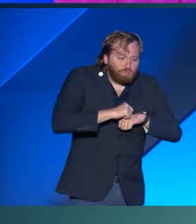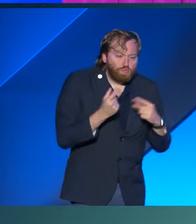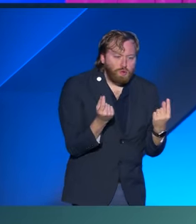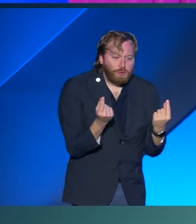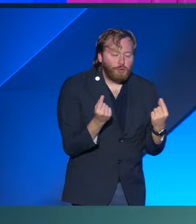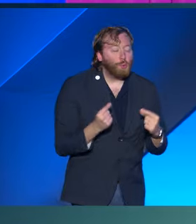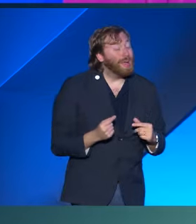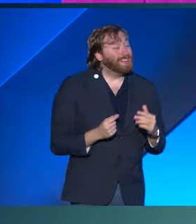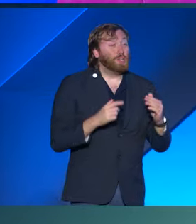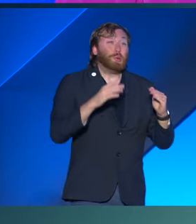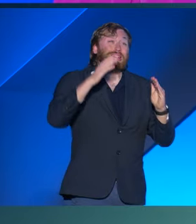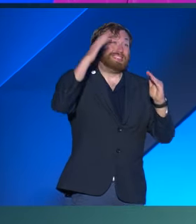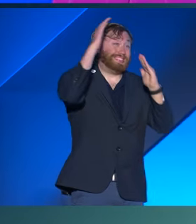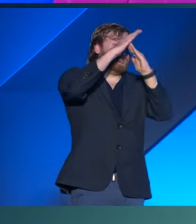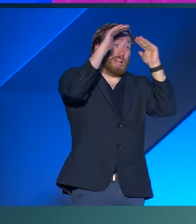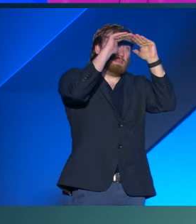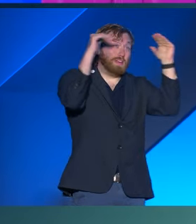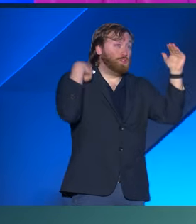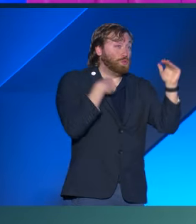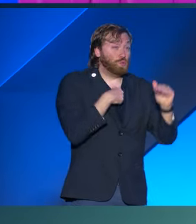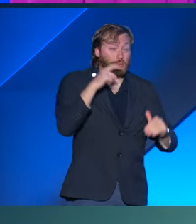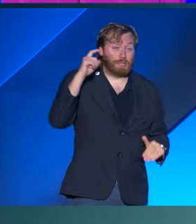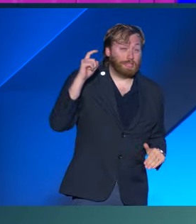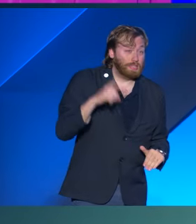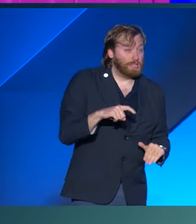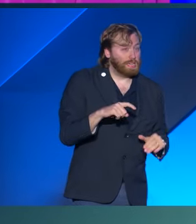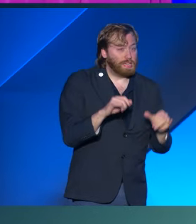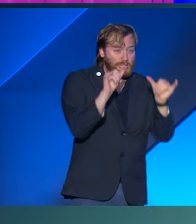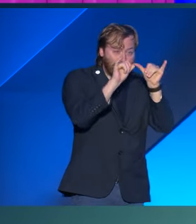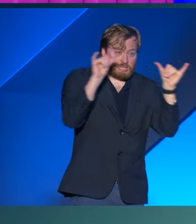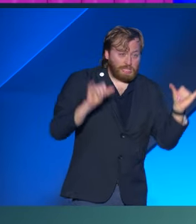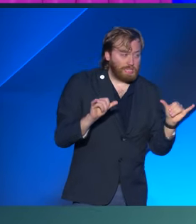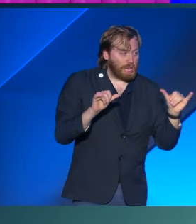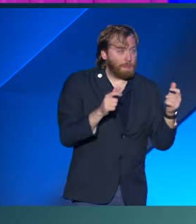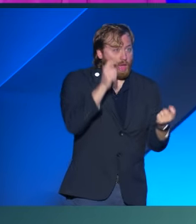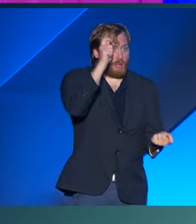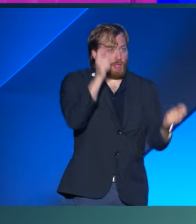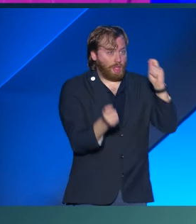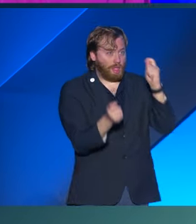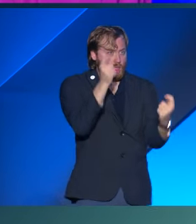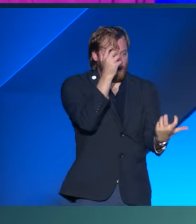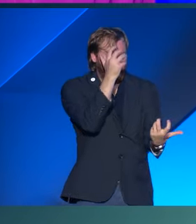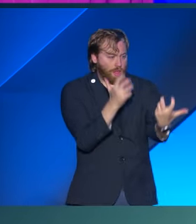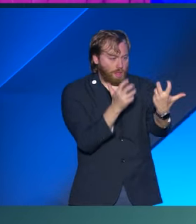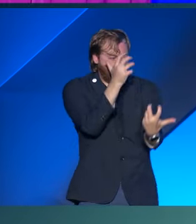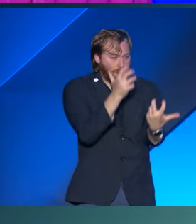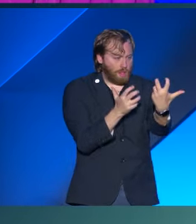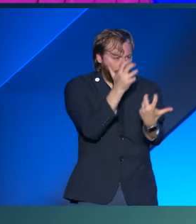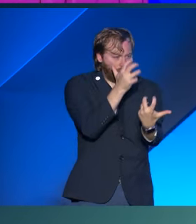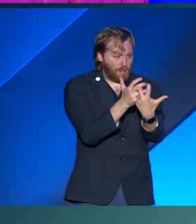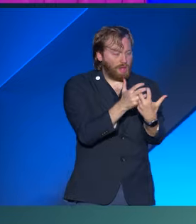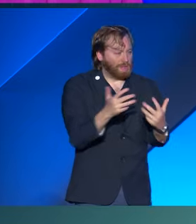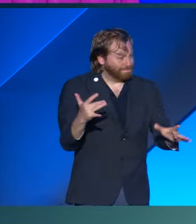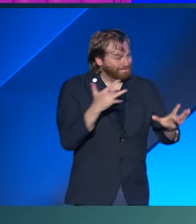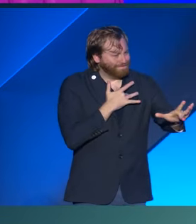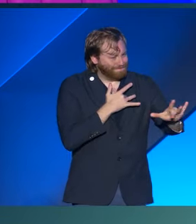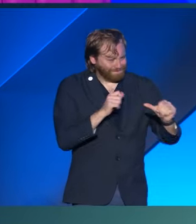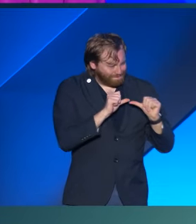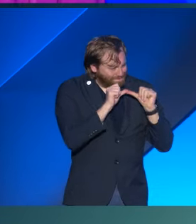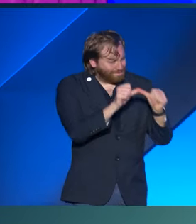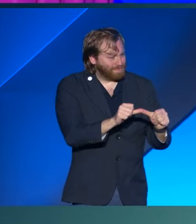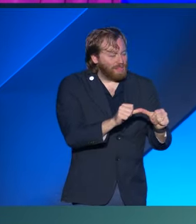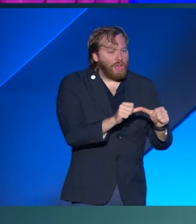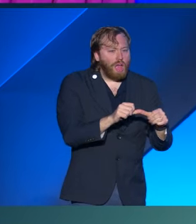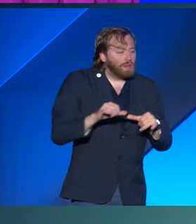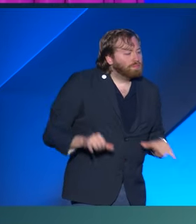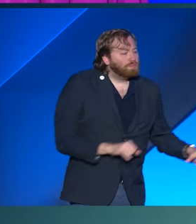need a systematic, scalable, and intentional approach that is resonant across generations, across